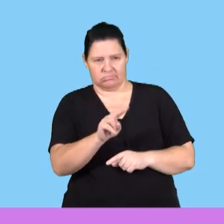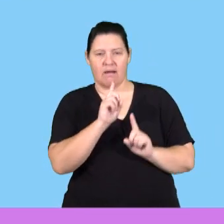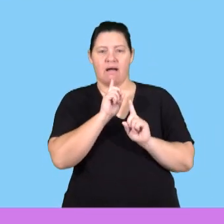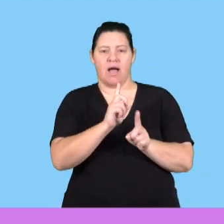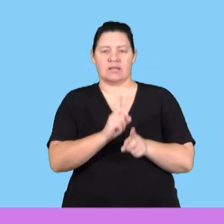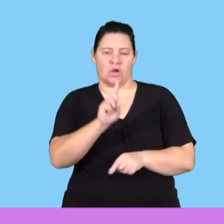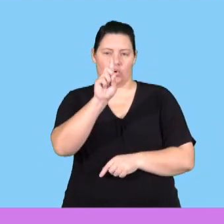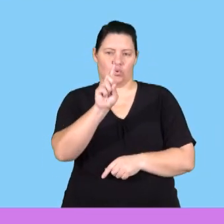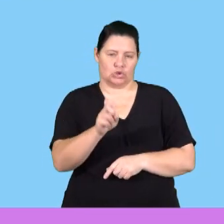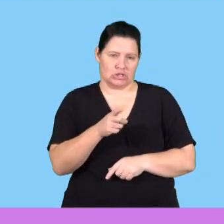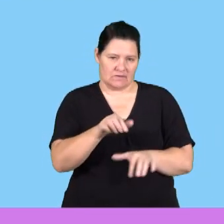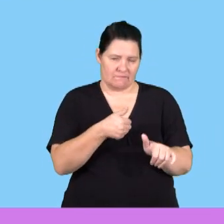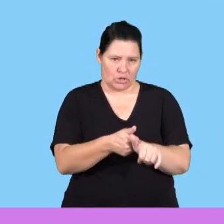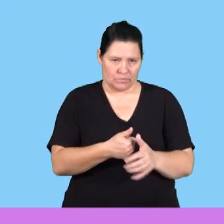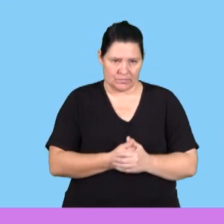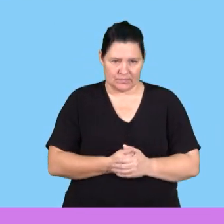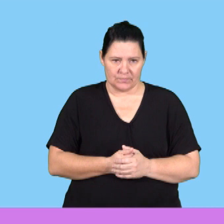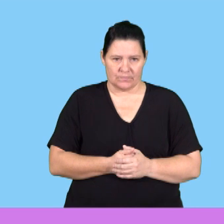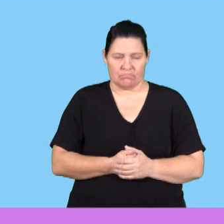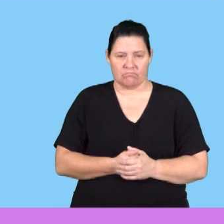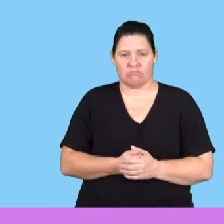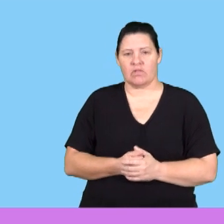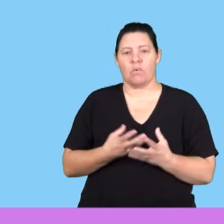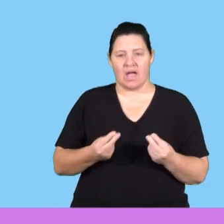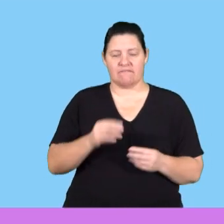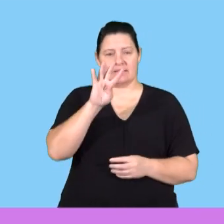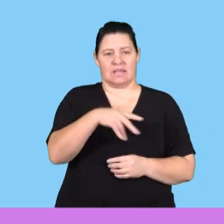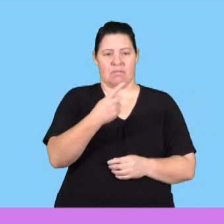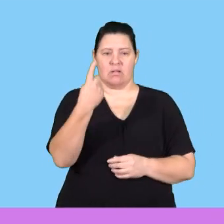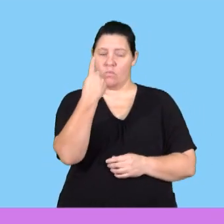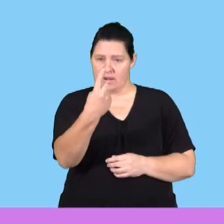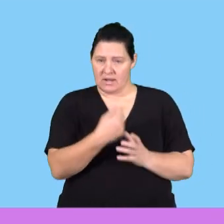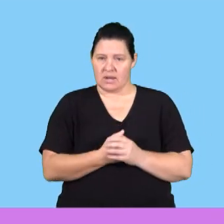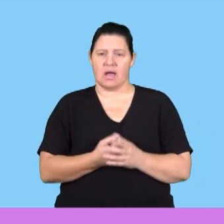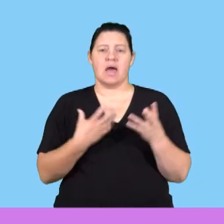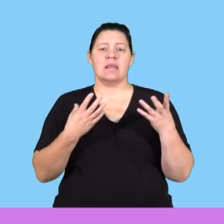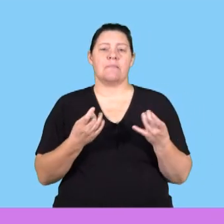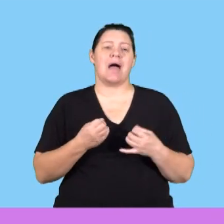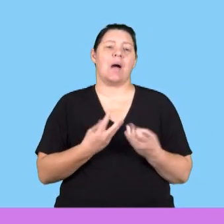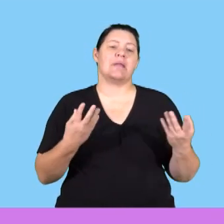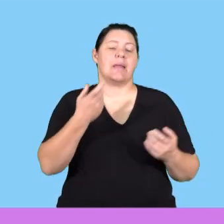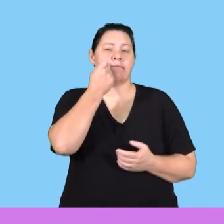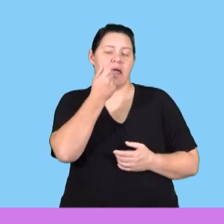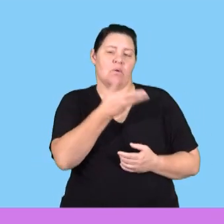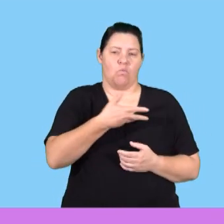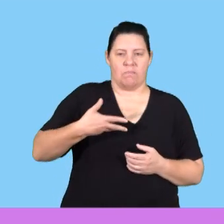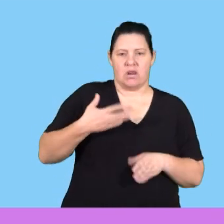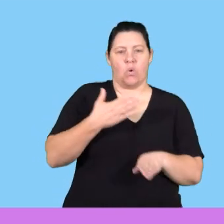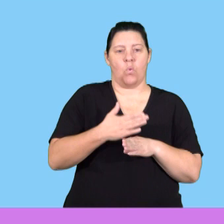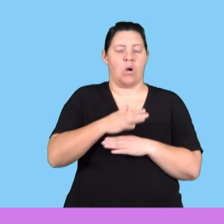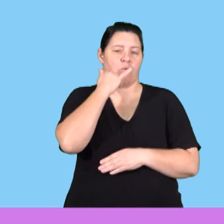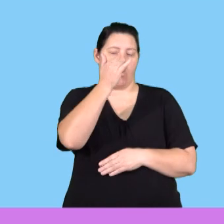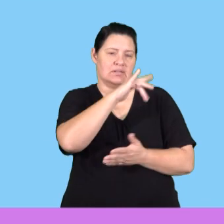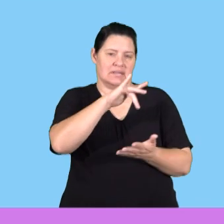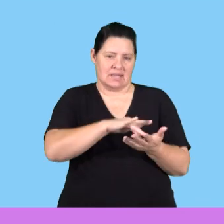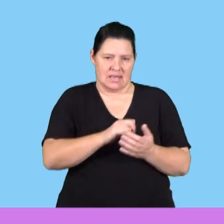Study the table and answer the question that follow. Right, so here we say table 1, and it's on the number of males and females